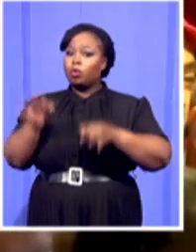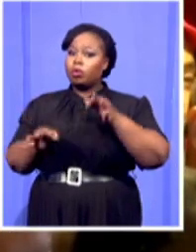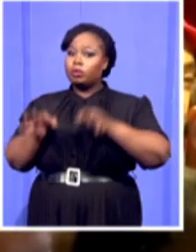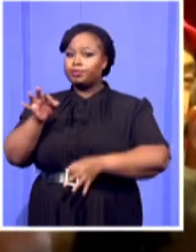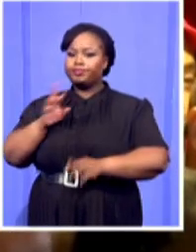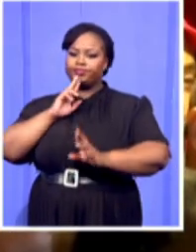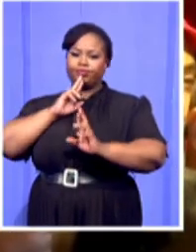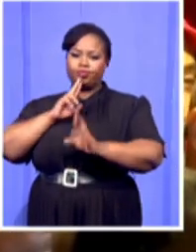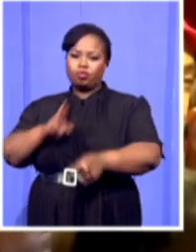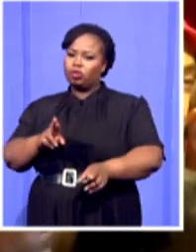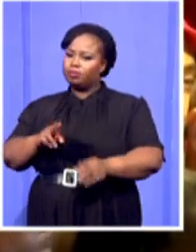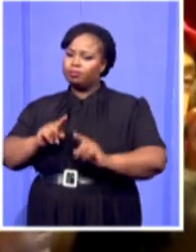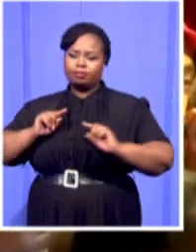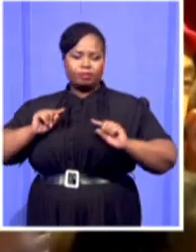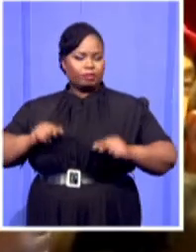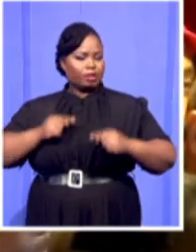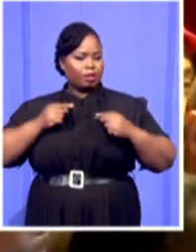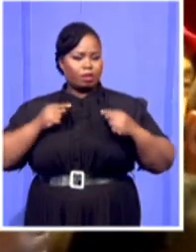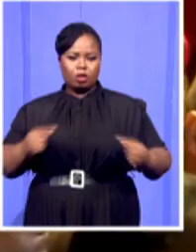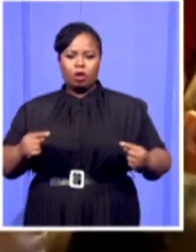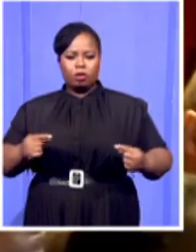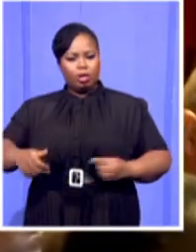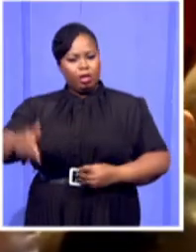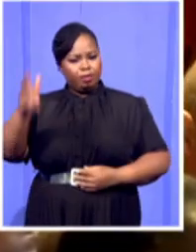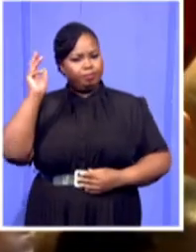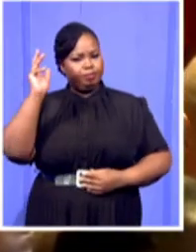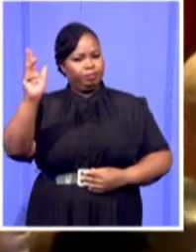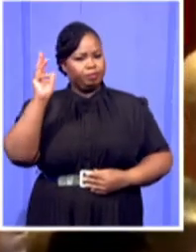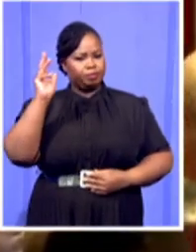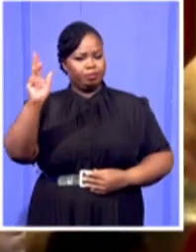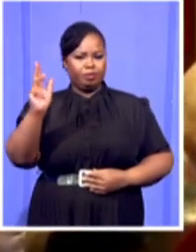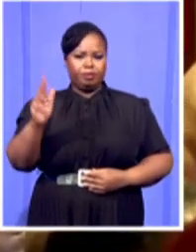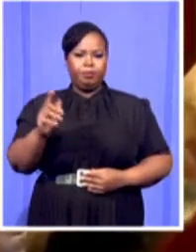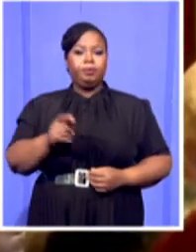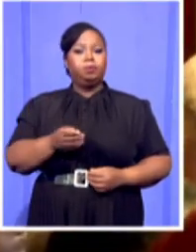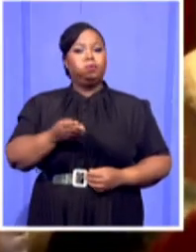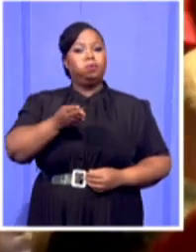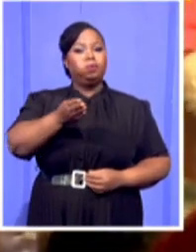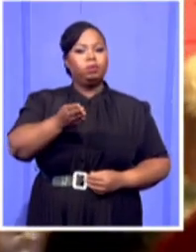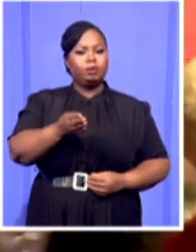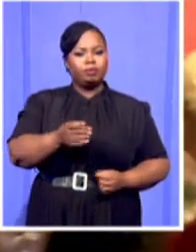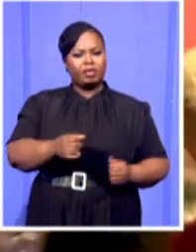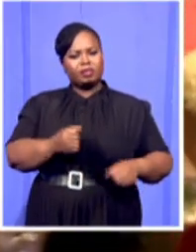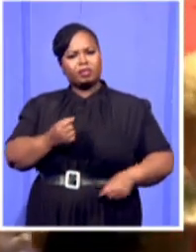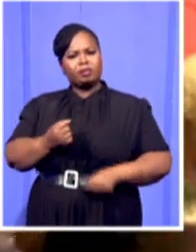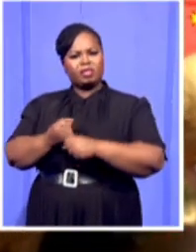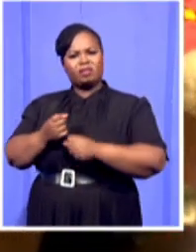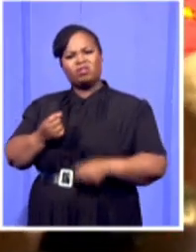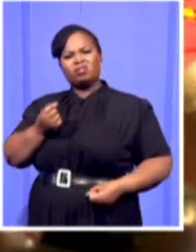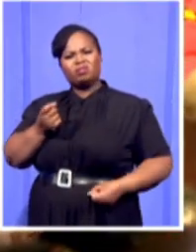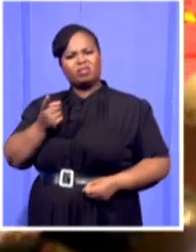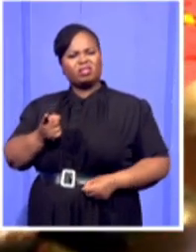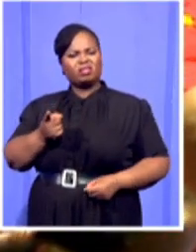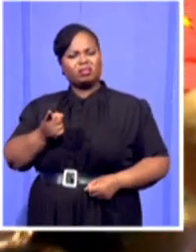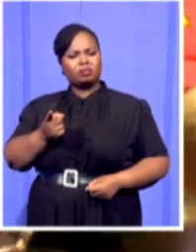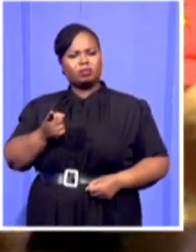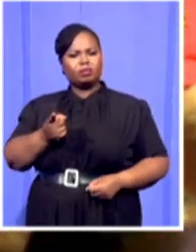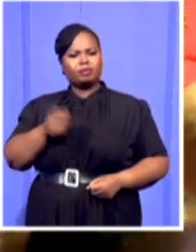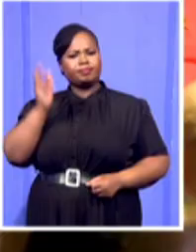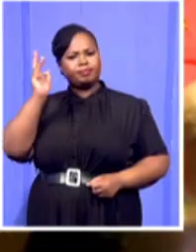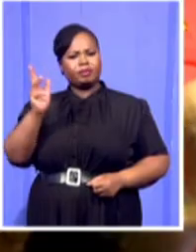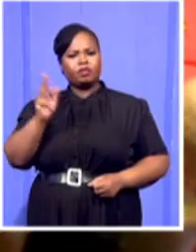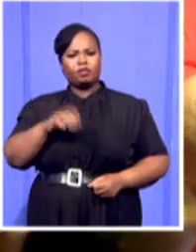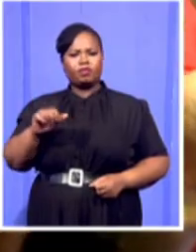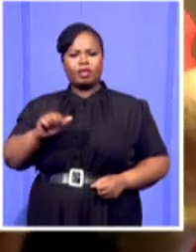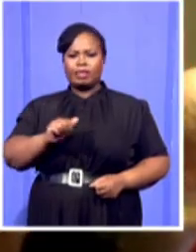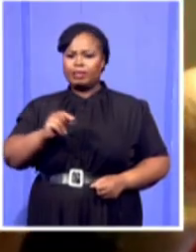report cannot be presented before the message of before the message of support of the